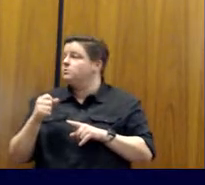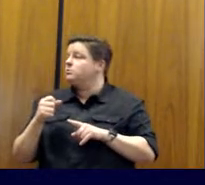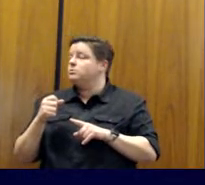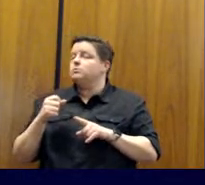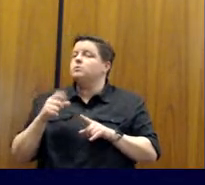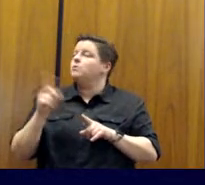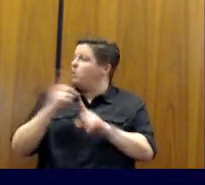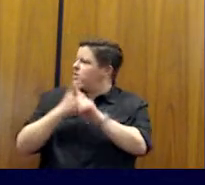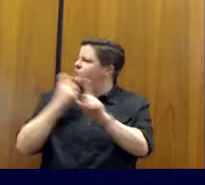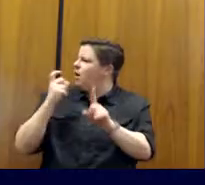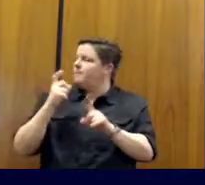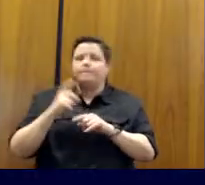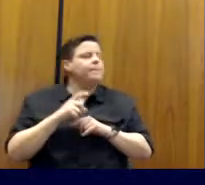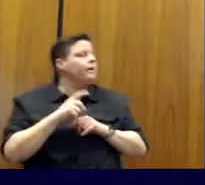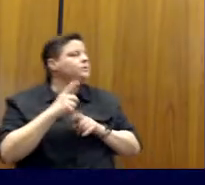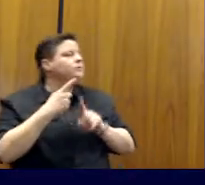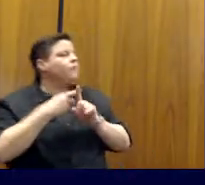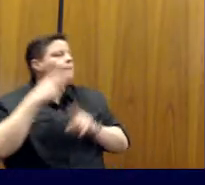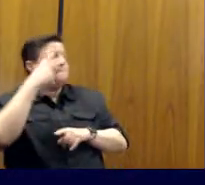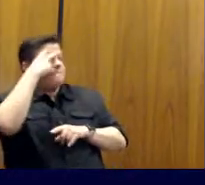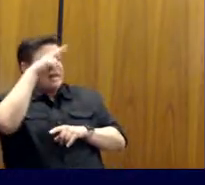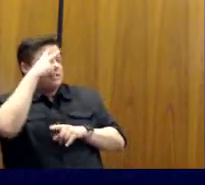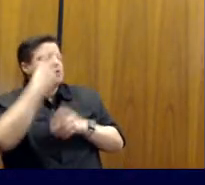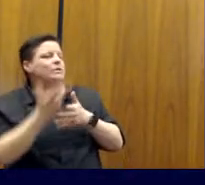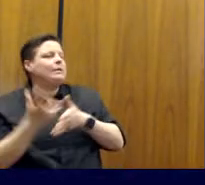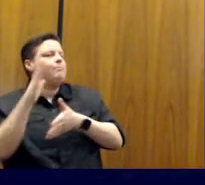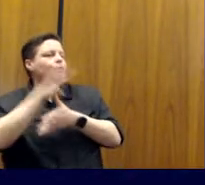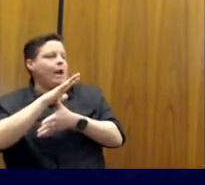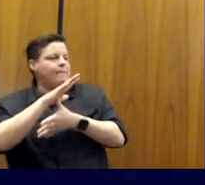Mexico, is where the primary